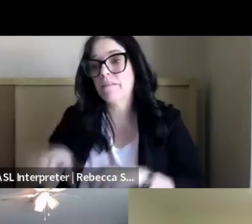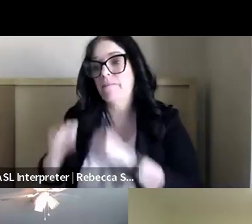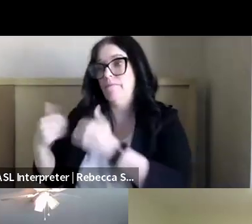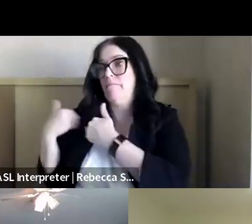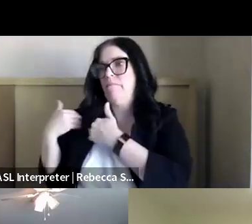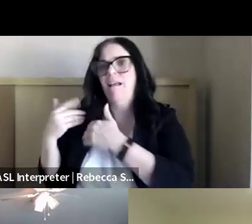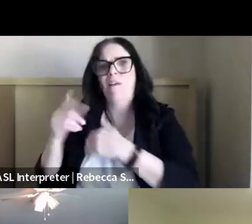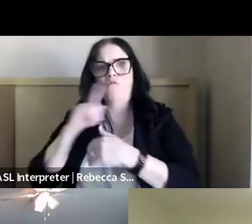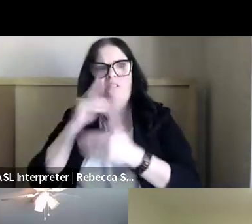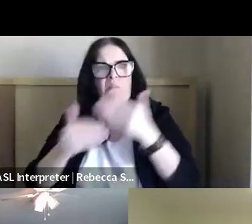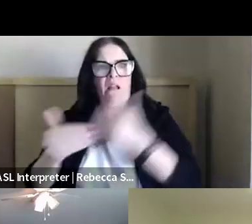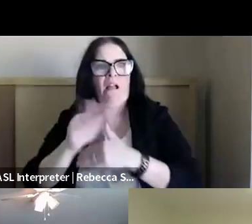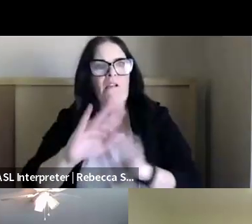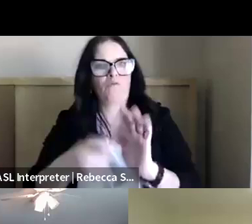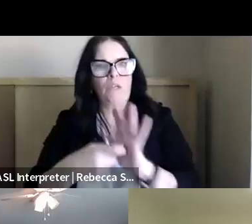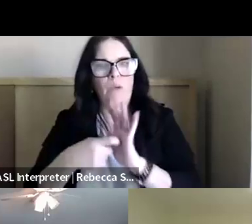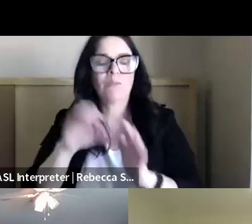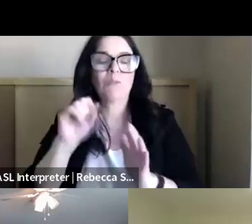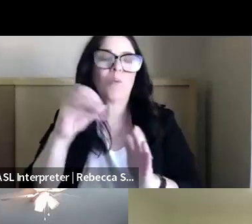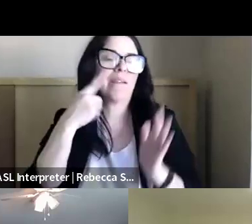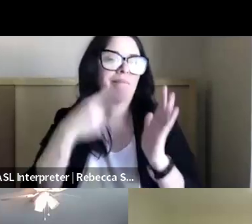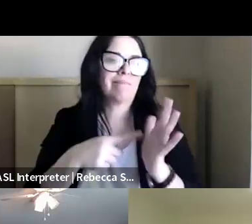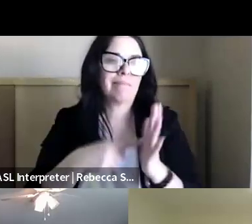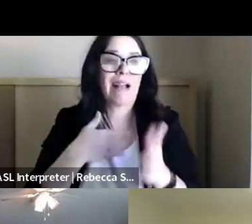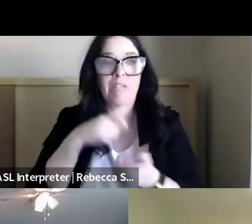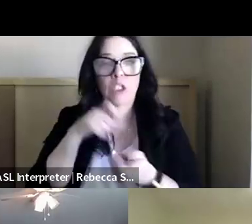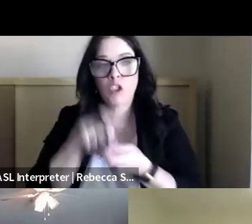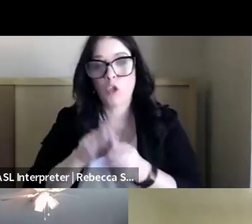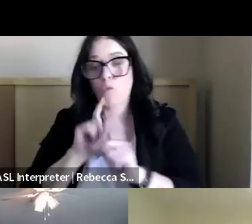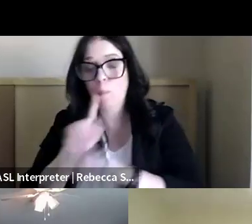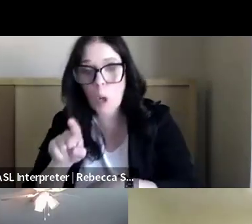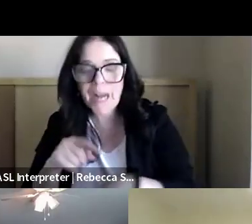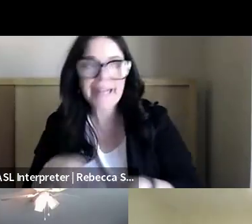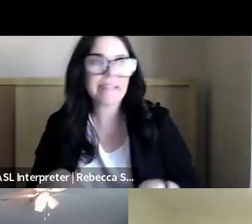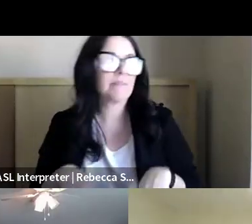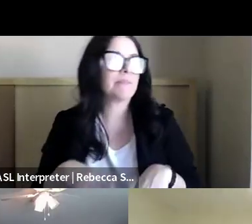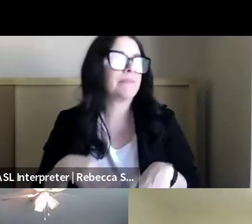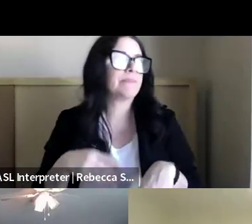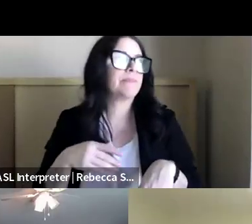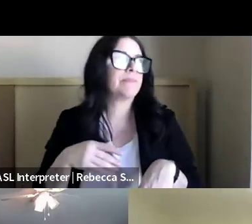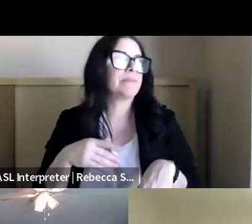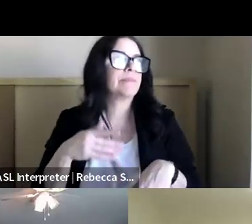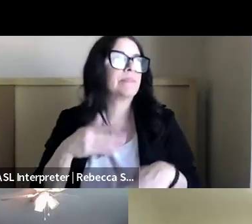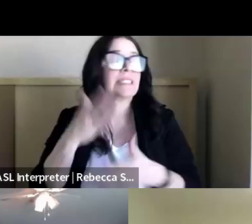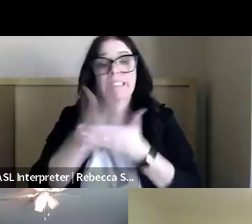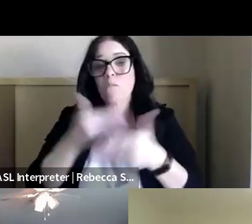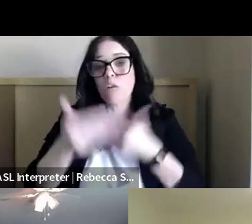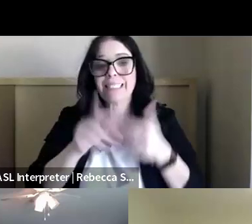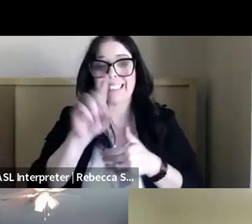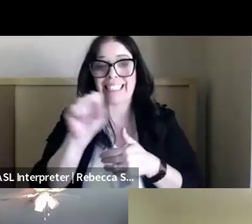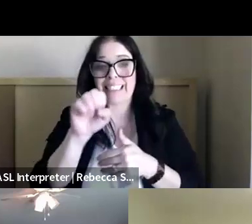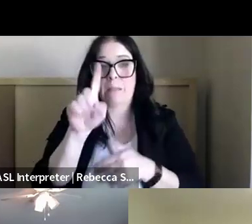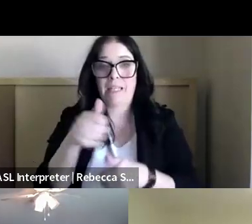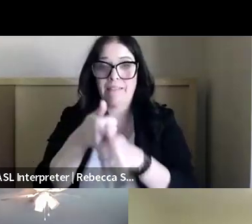required. So if there's certain reporting, if there's certain processes that your DSE has to follow